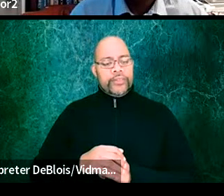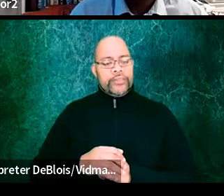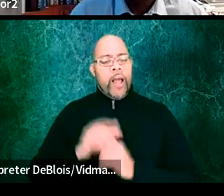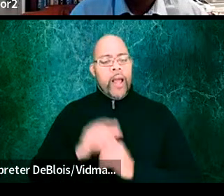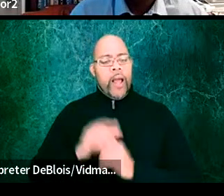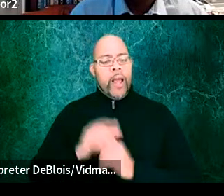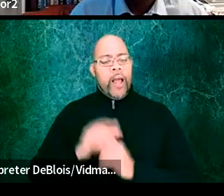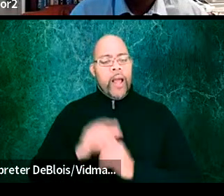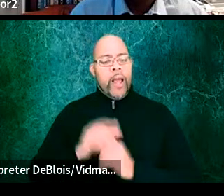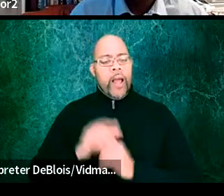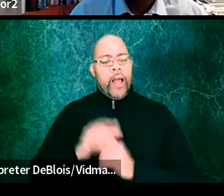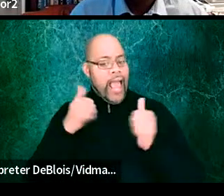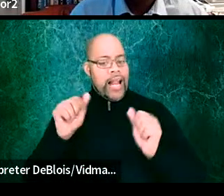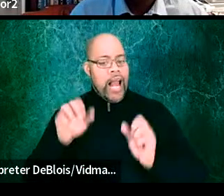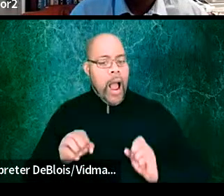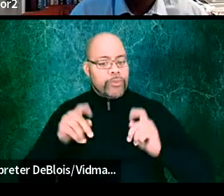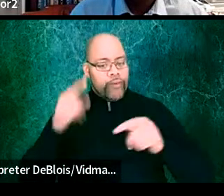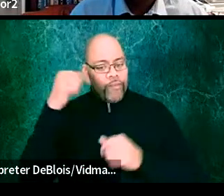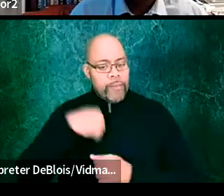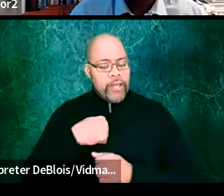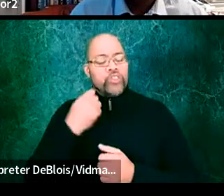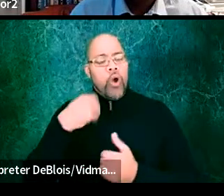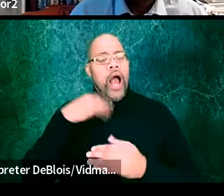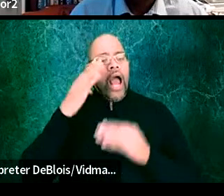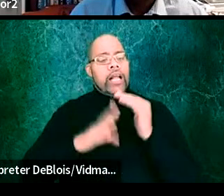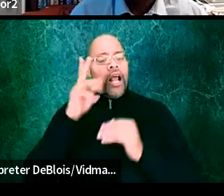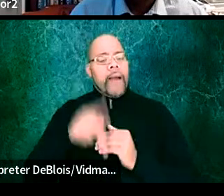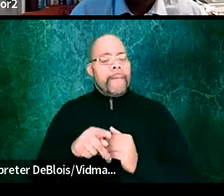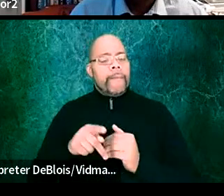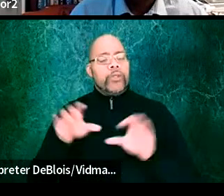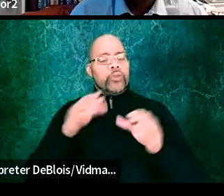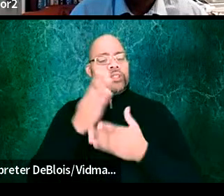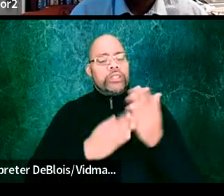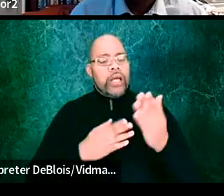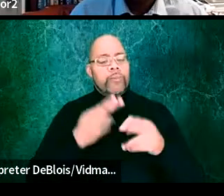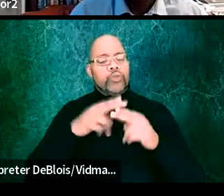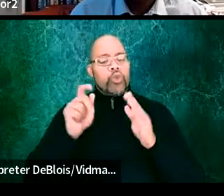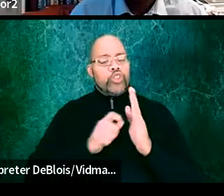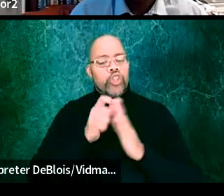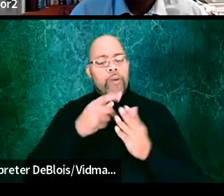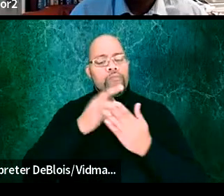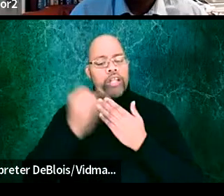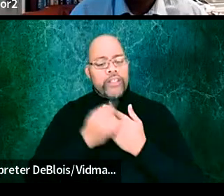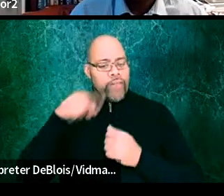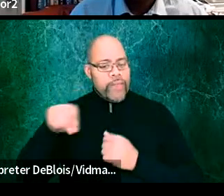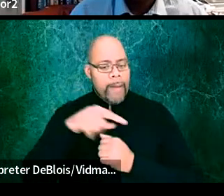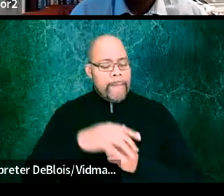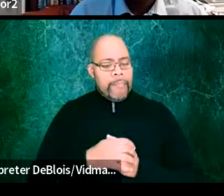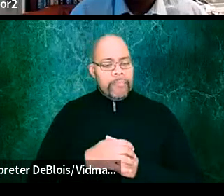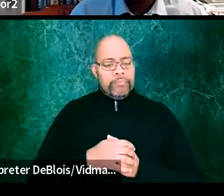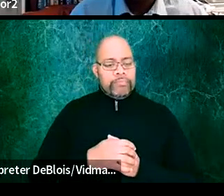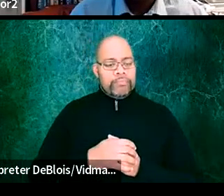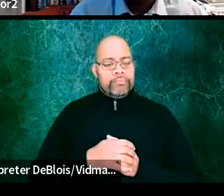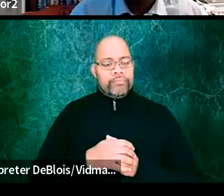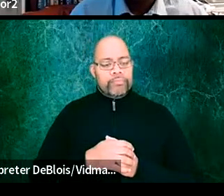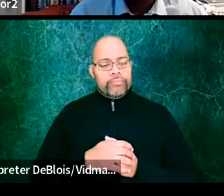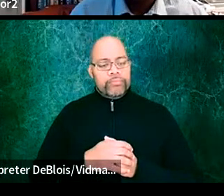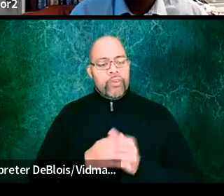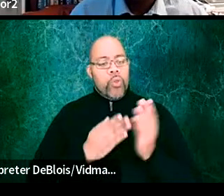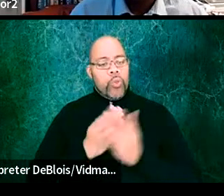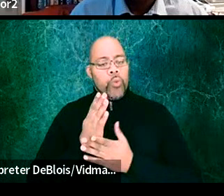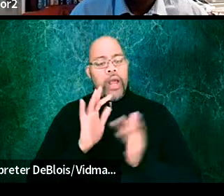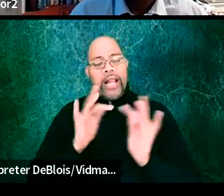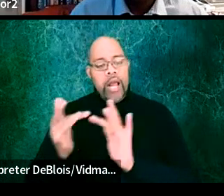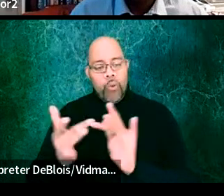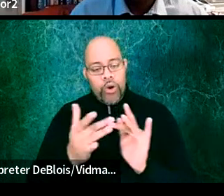about whether or not they had any opportunities for me. So I ended up doing some like short-term projects for them through